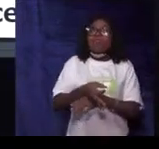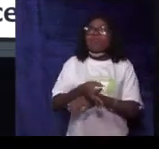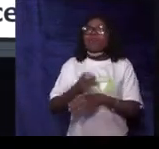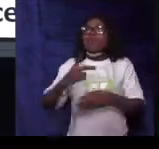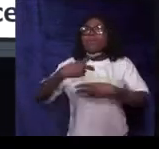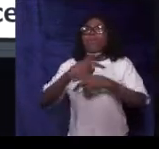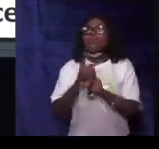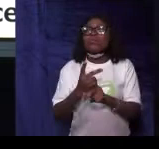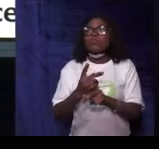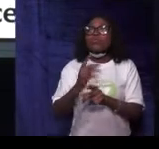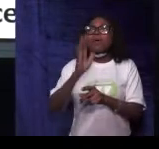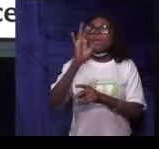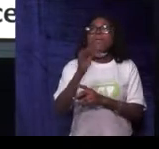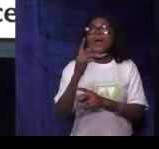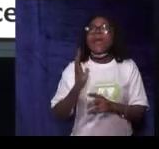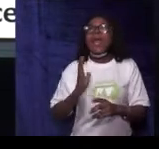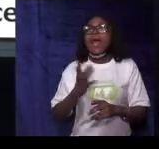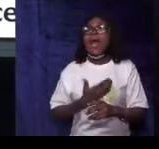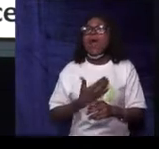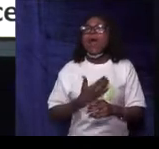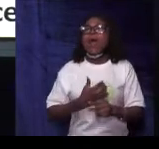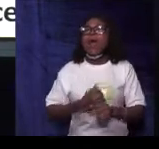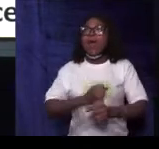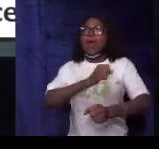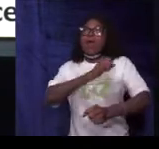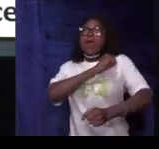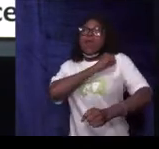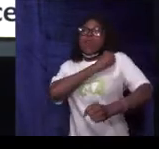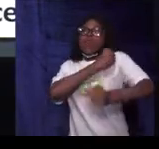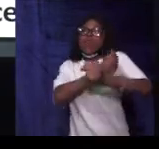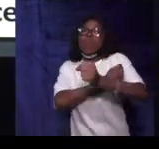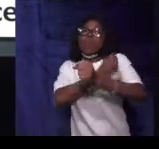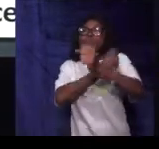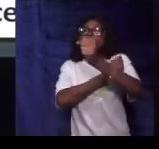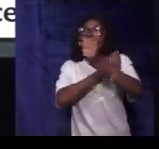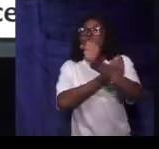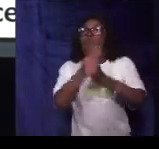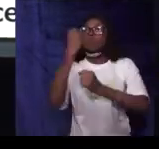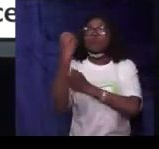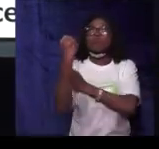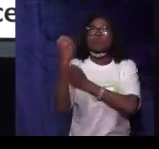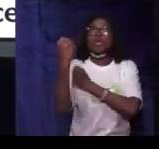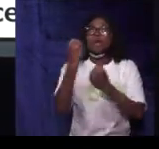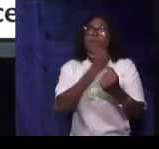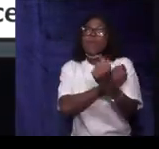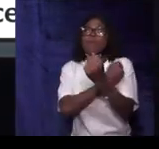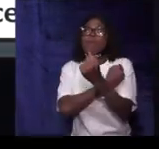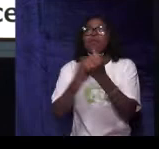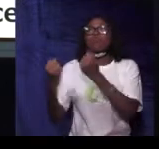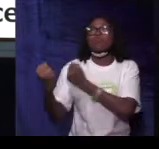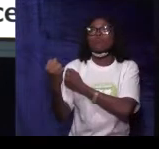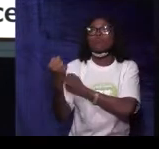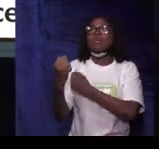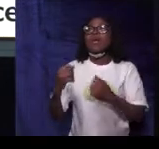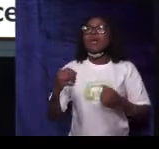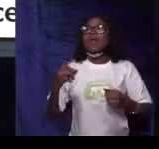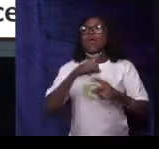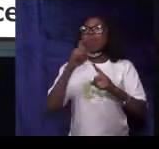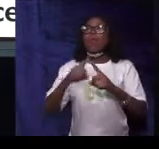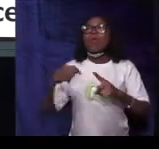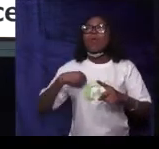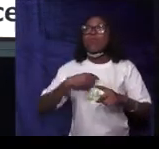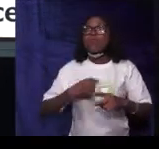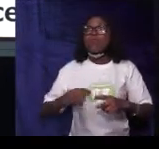force produced by our muscles when we do work is dash. The force produced by